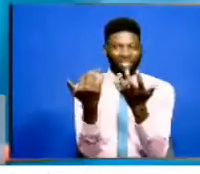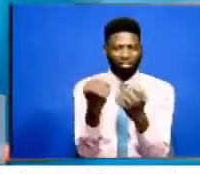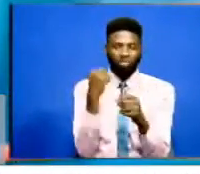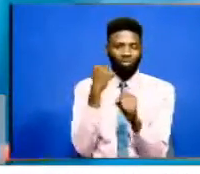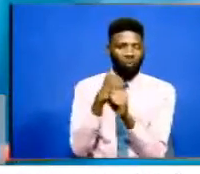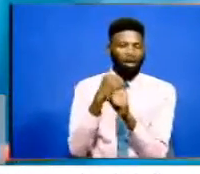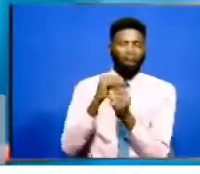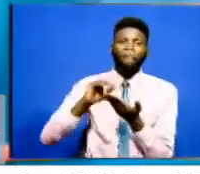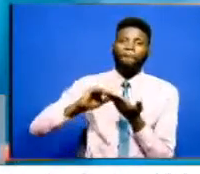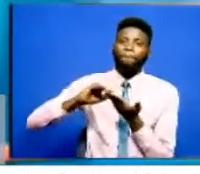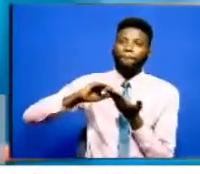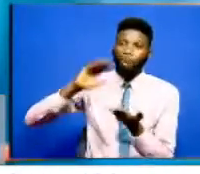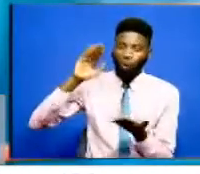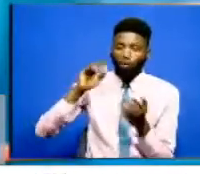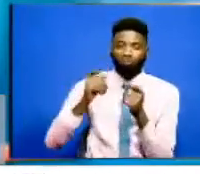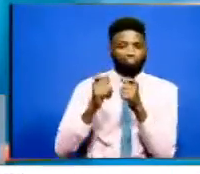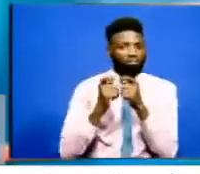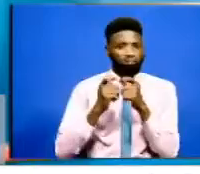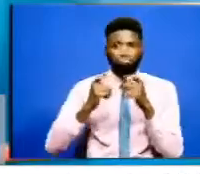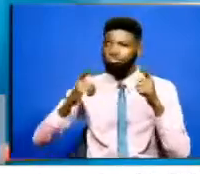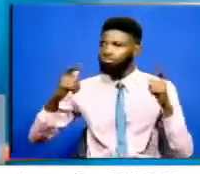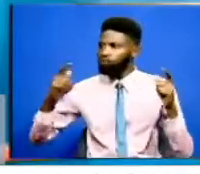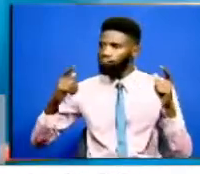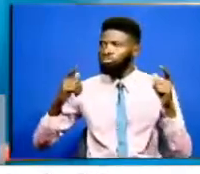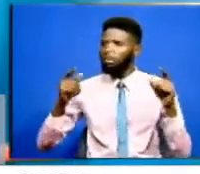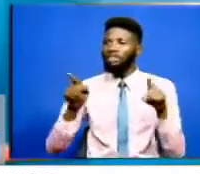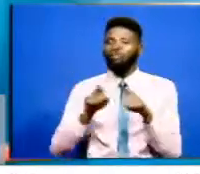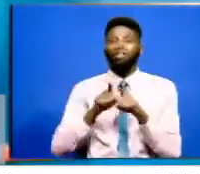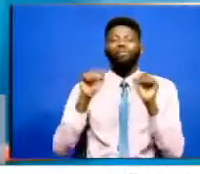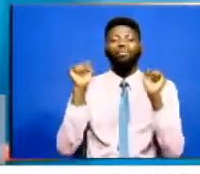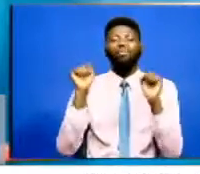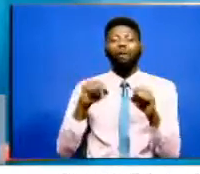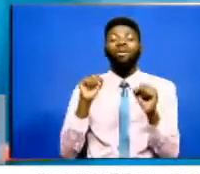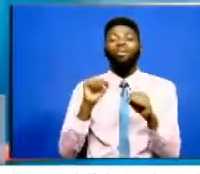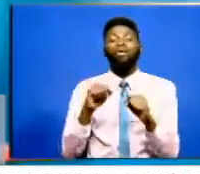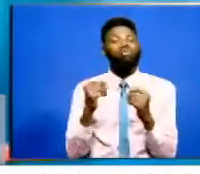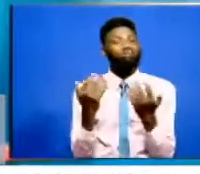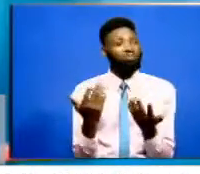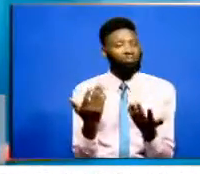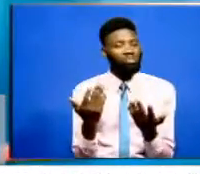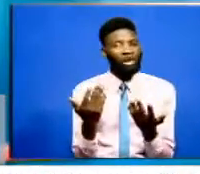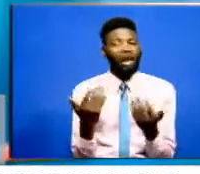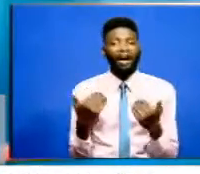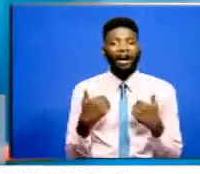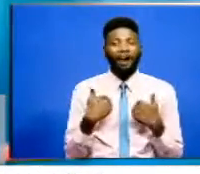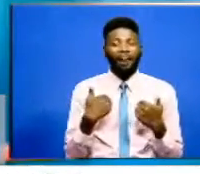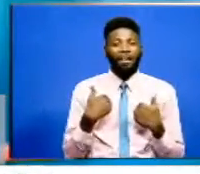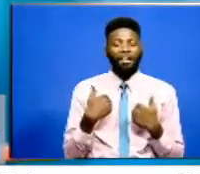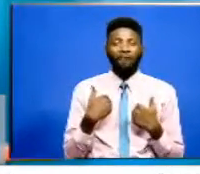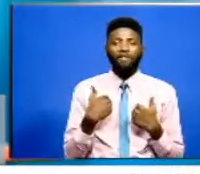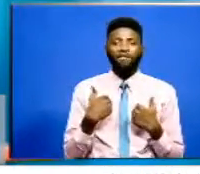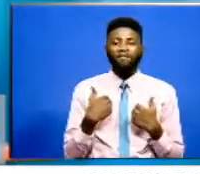to scale up and to be able really to build a more resilient